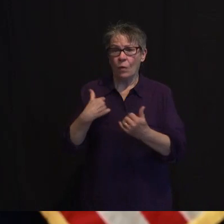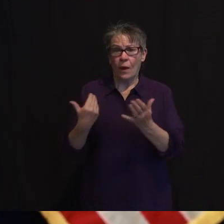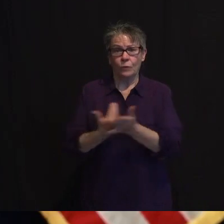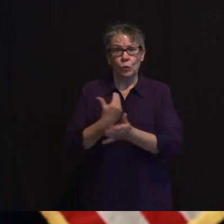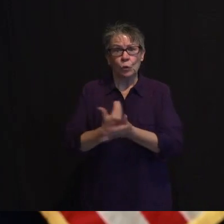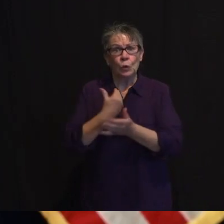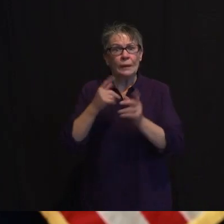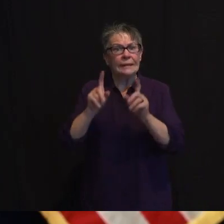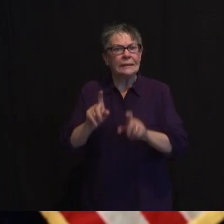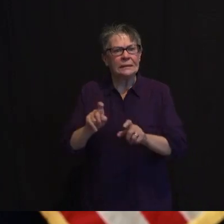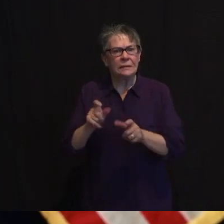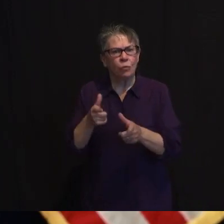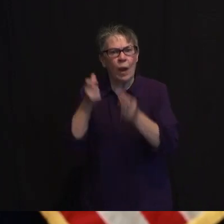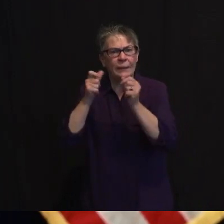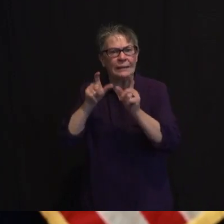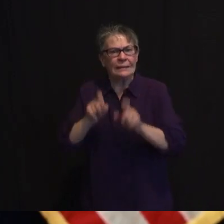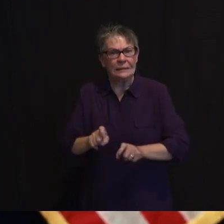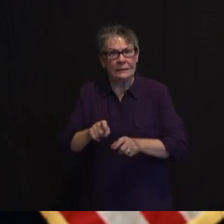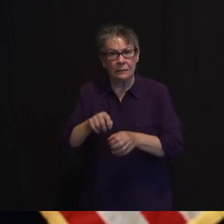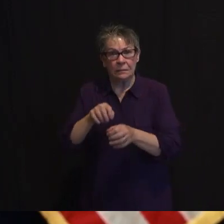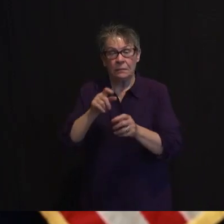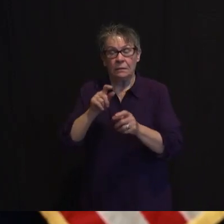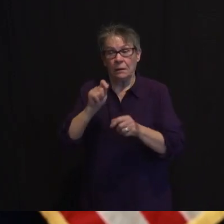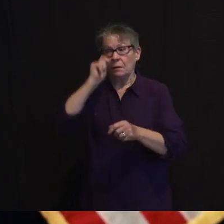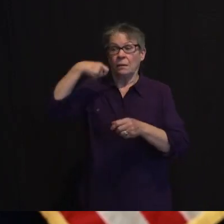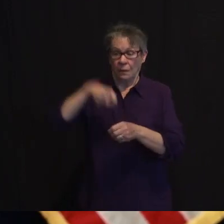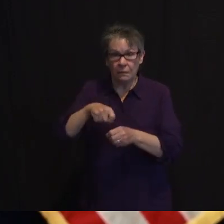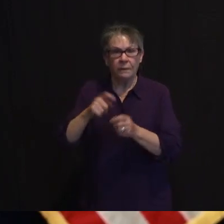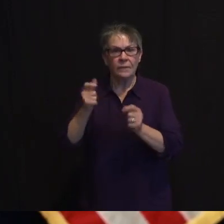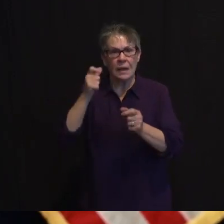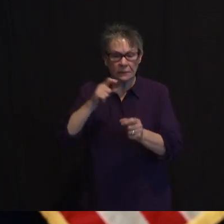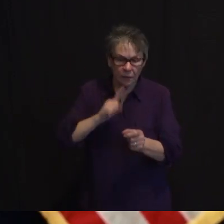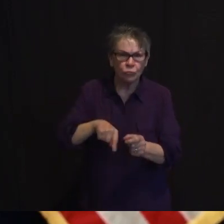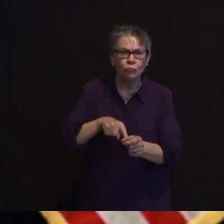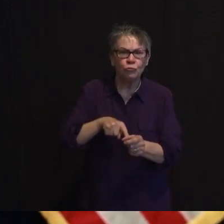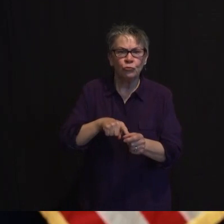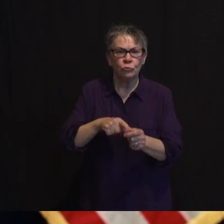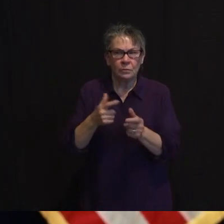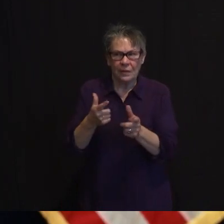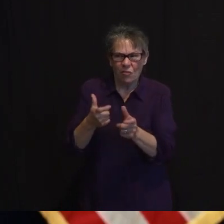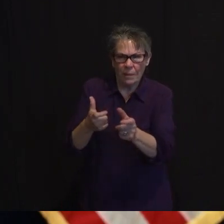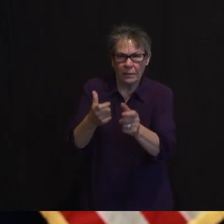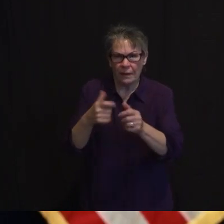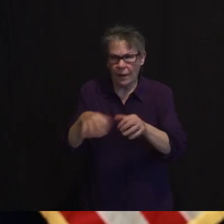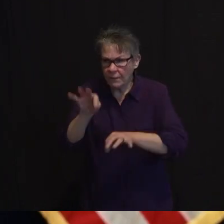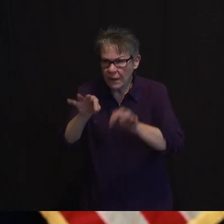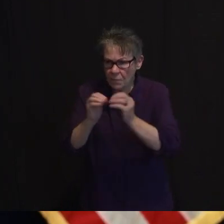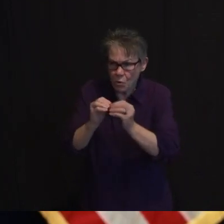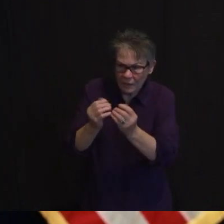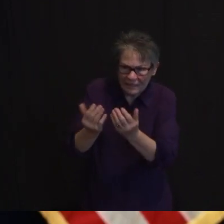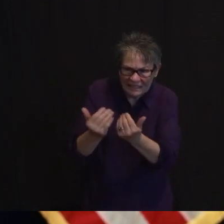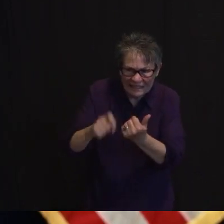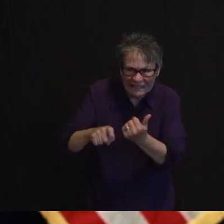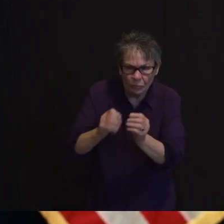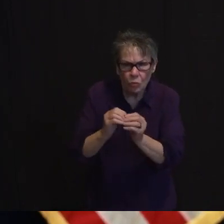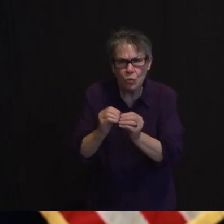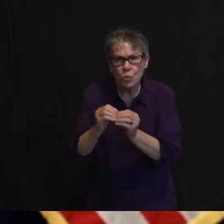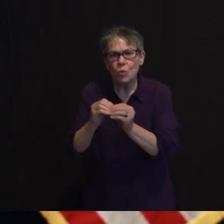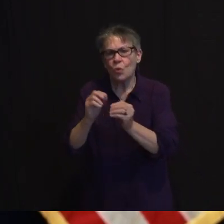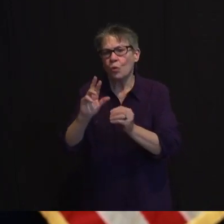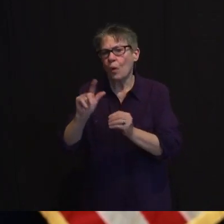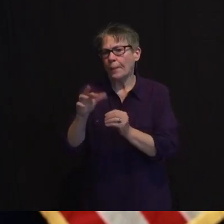the four walls of New Jersey because people are staying at home. But what if someone were to come in from a lower common denominator